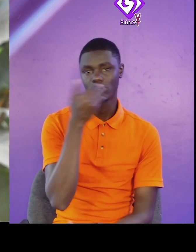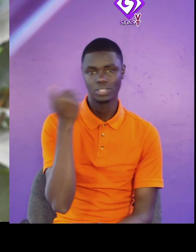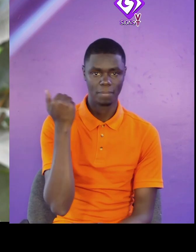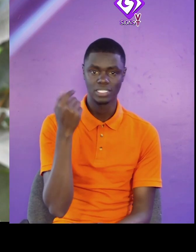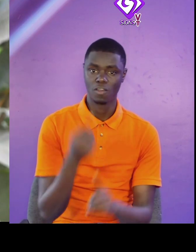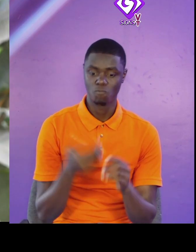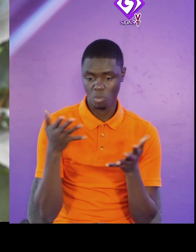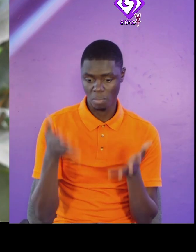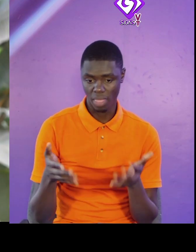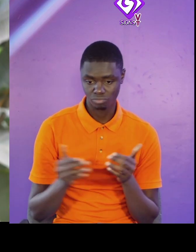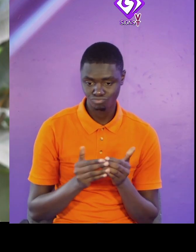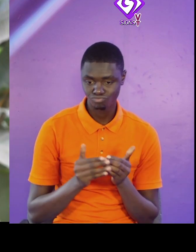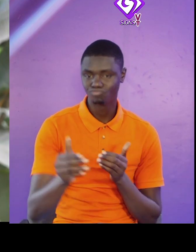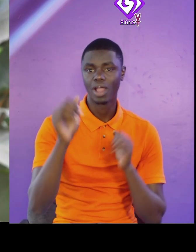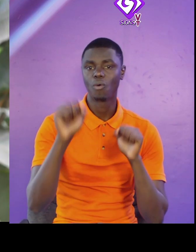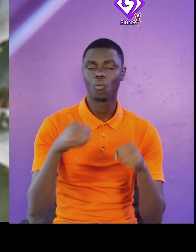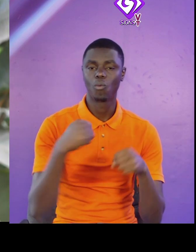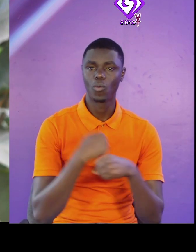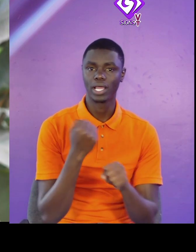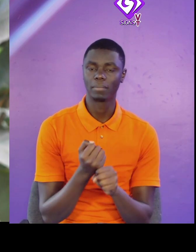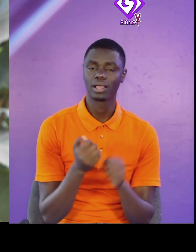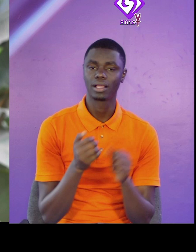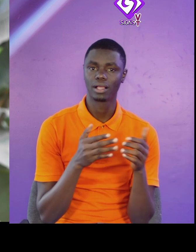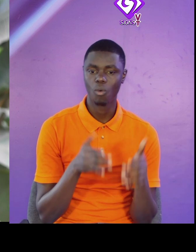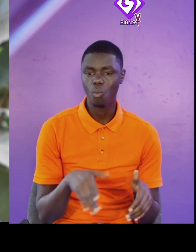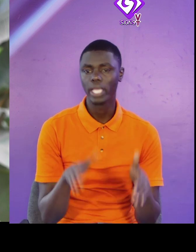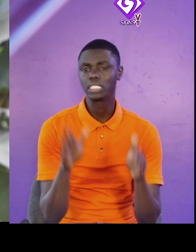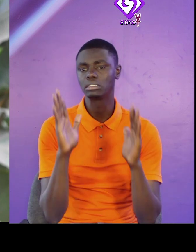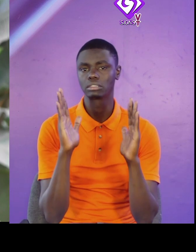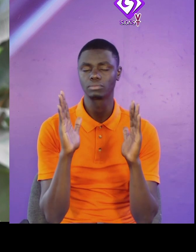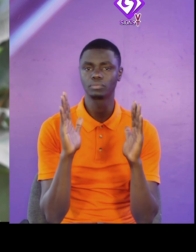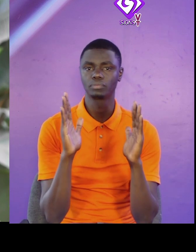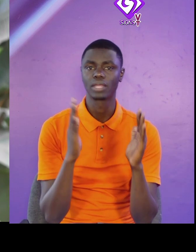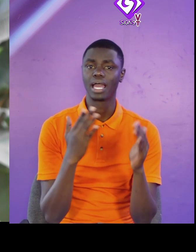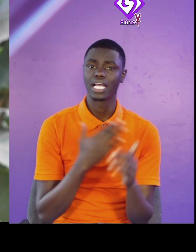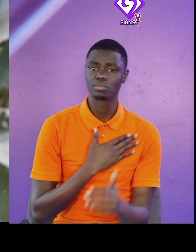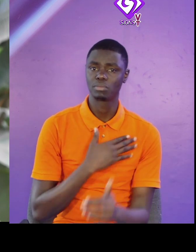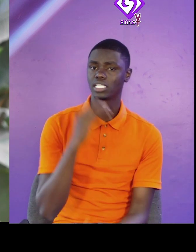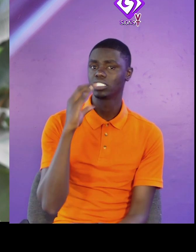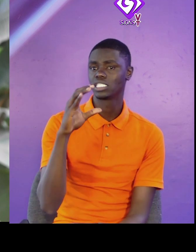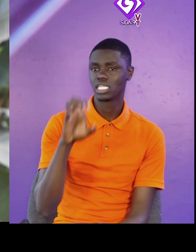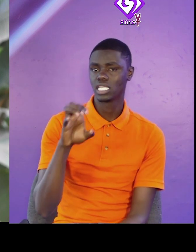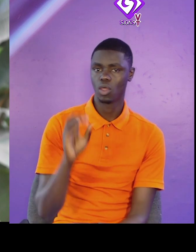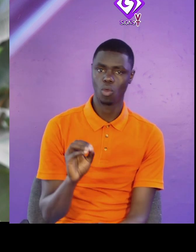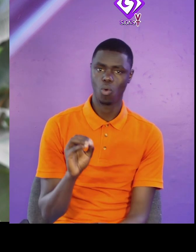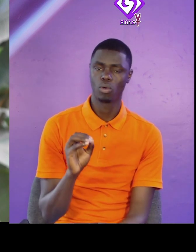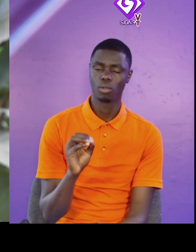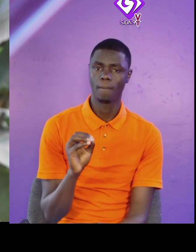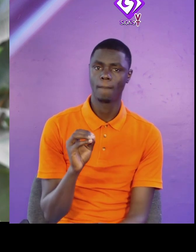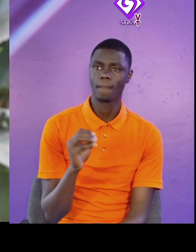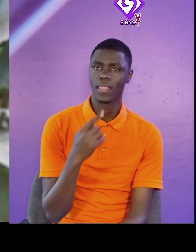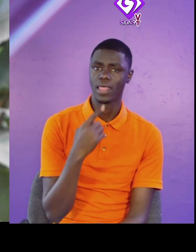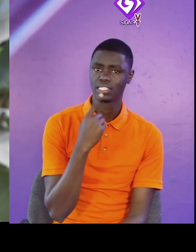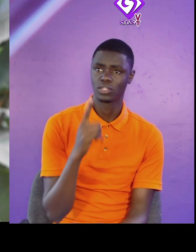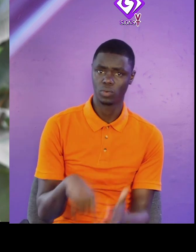we can start to make headway. And as my CEO said, we